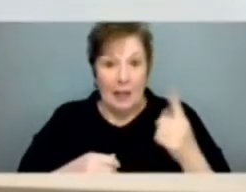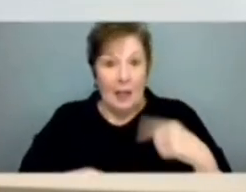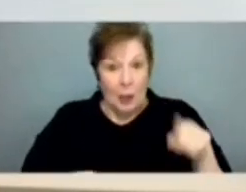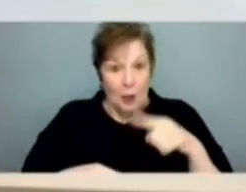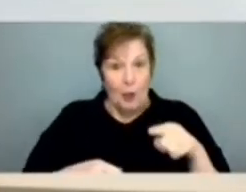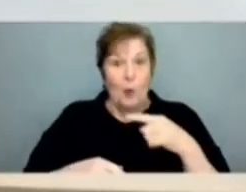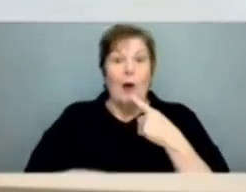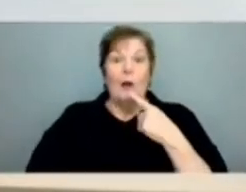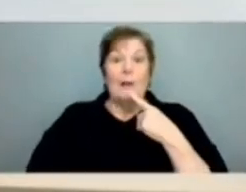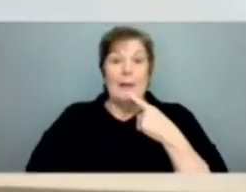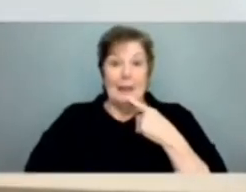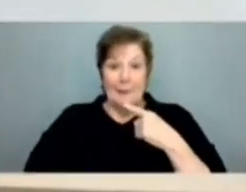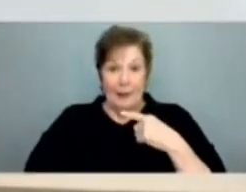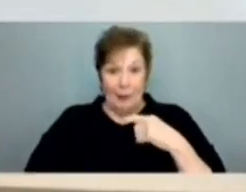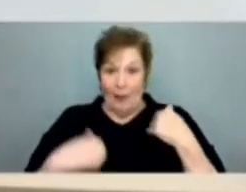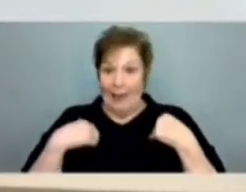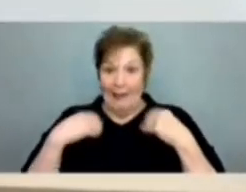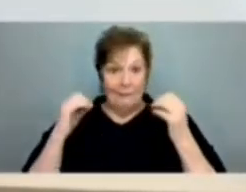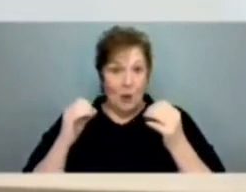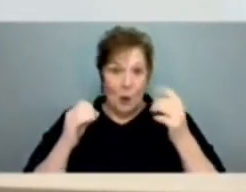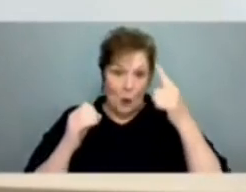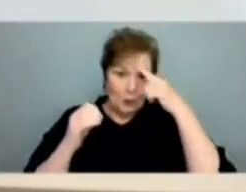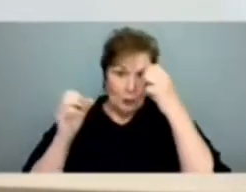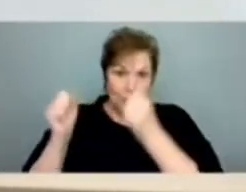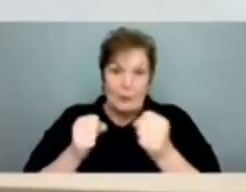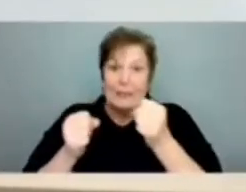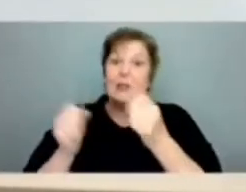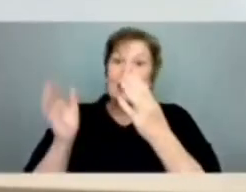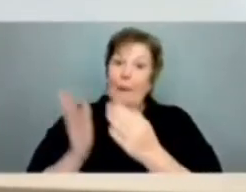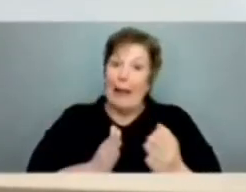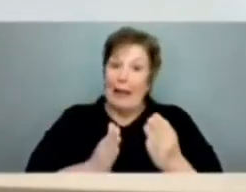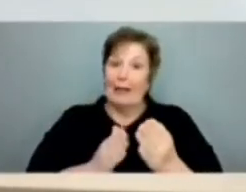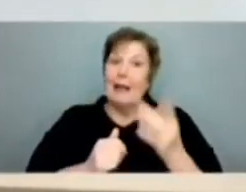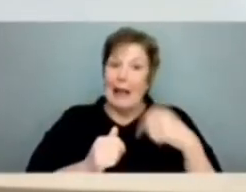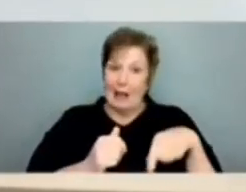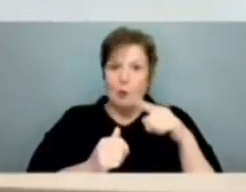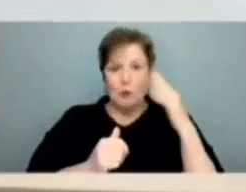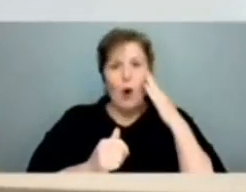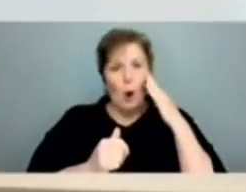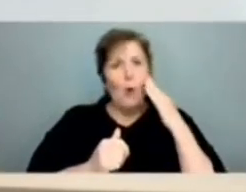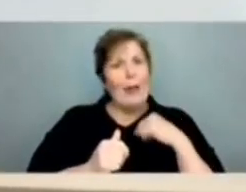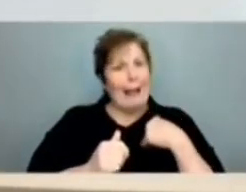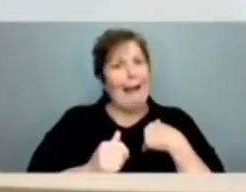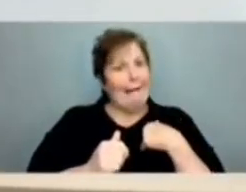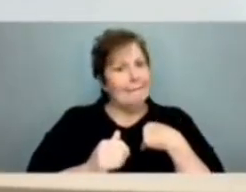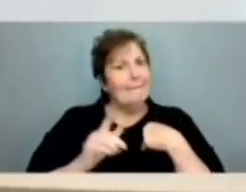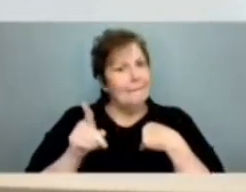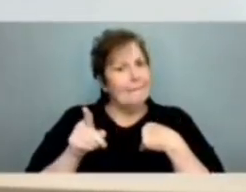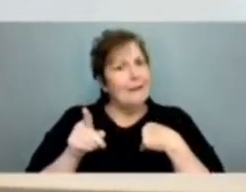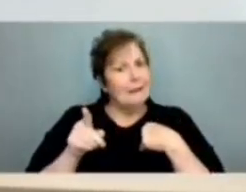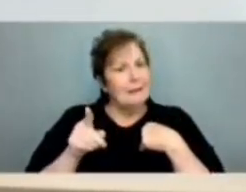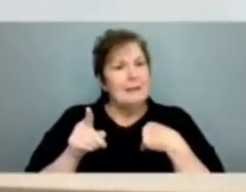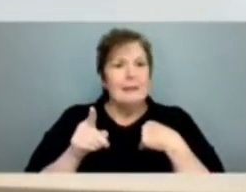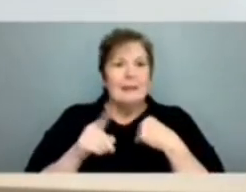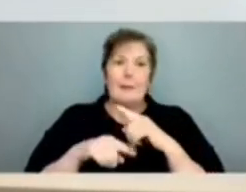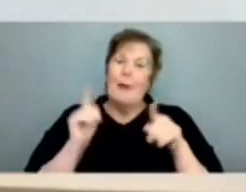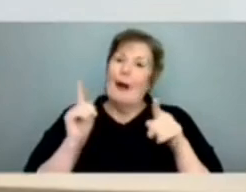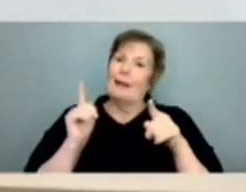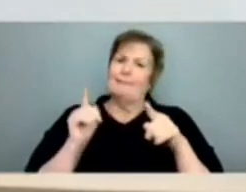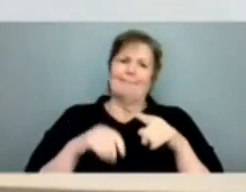claimed that we have no strategic plan when you know full well that we do. Ironically, at this same